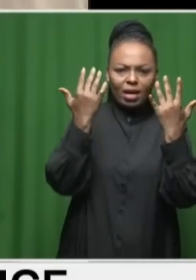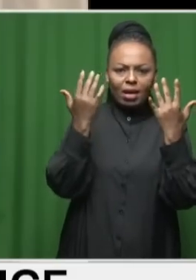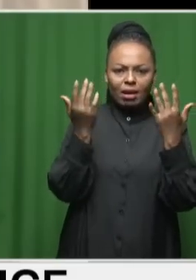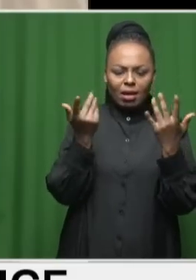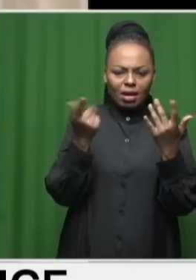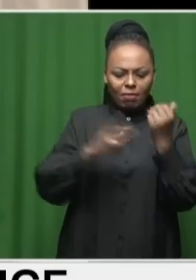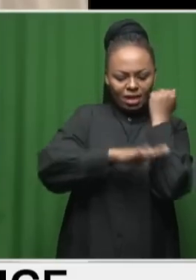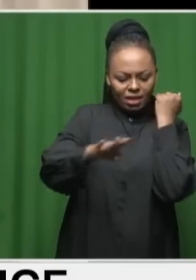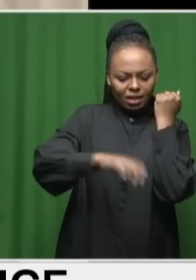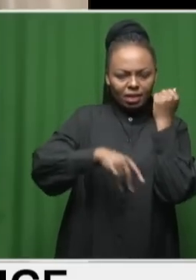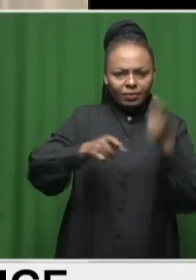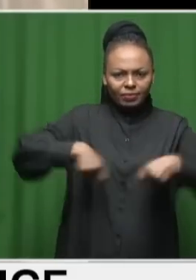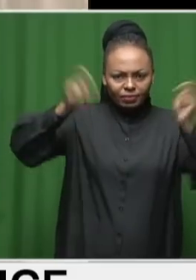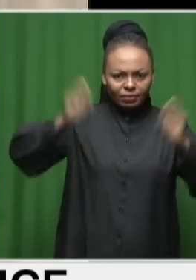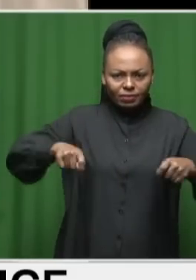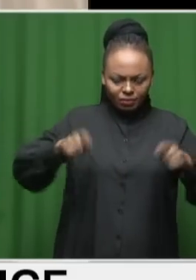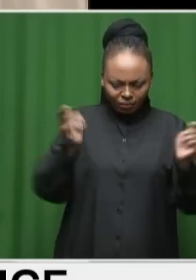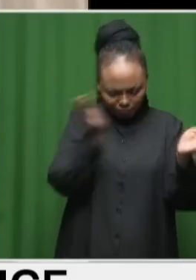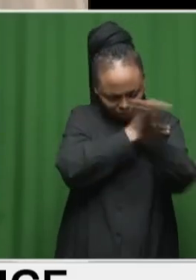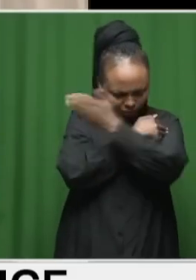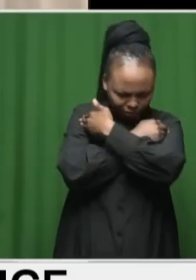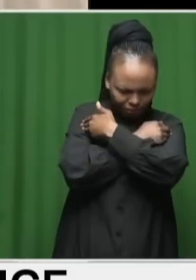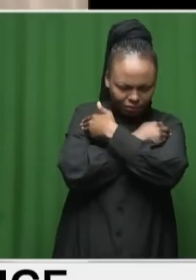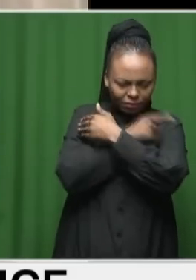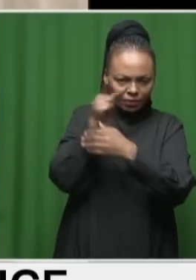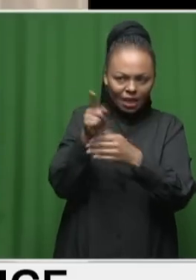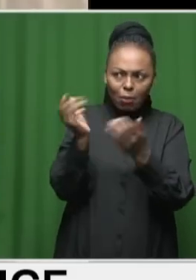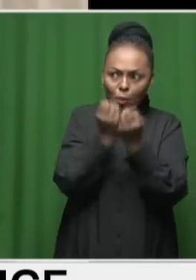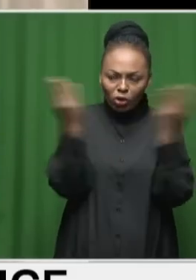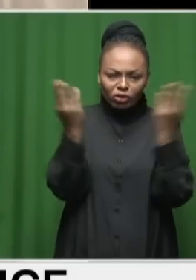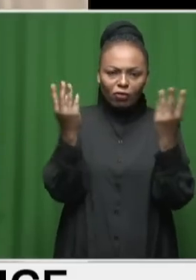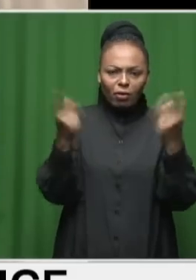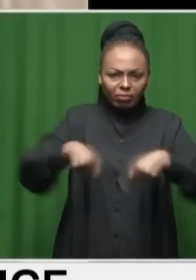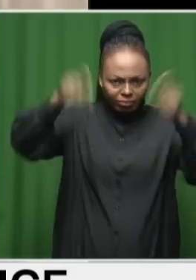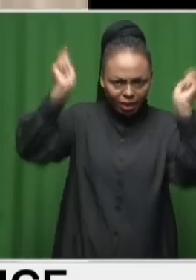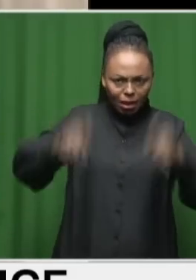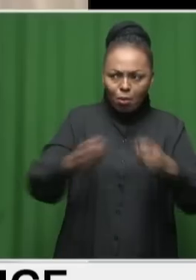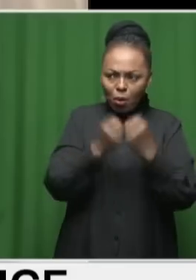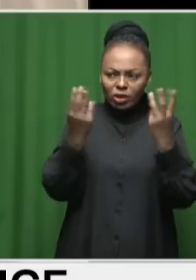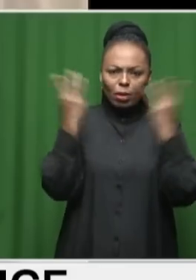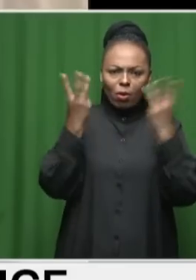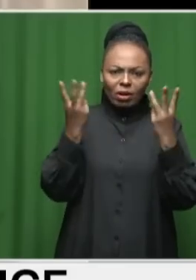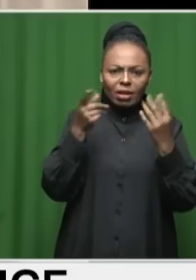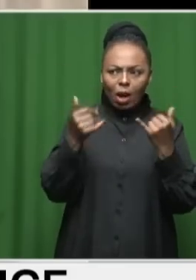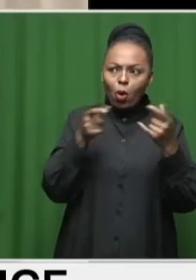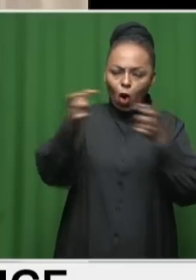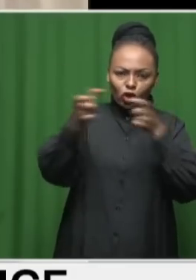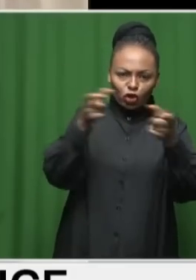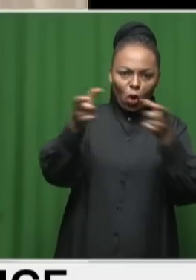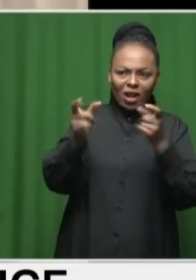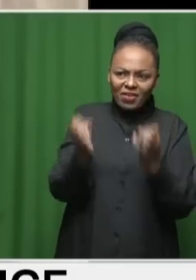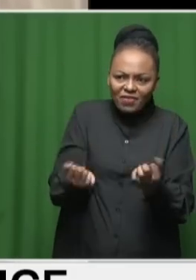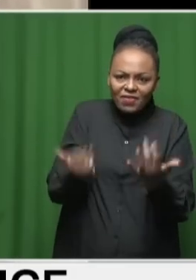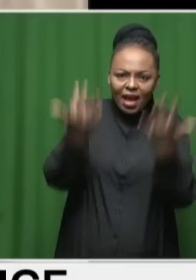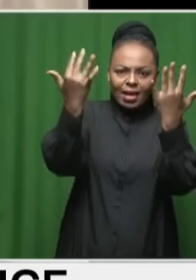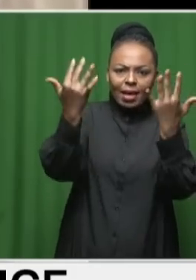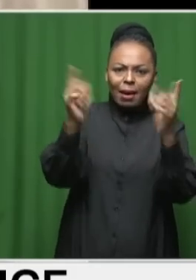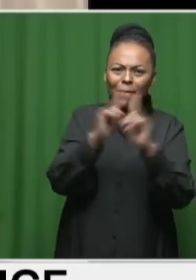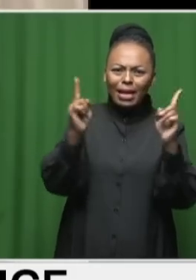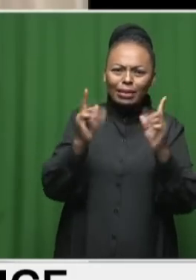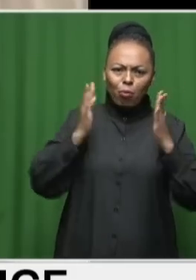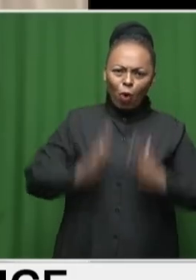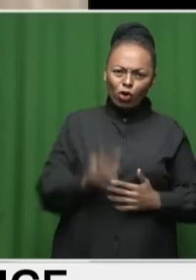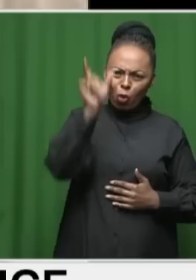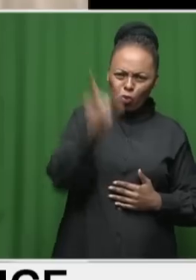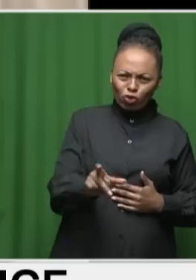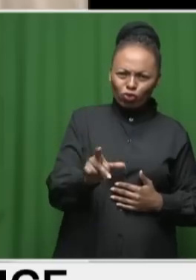prisoners dying in that instance. This was such a controlled fire. It was such a controlled fire. And when you burn a body,